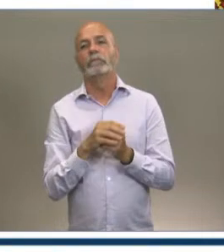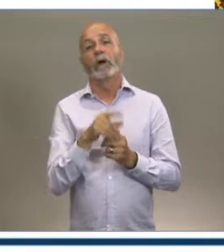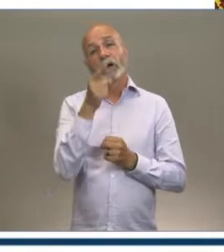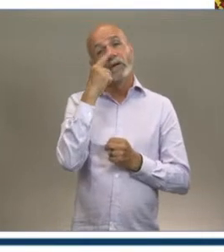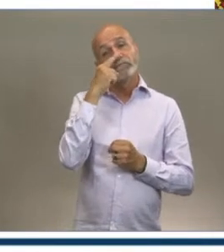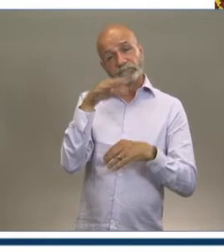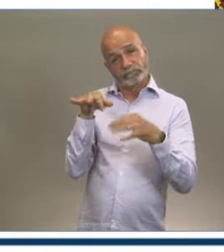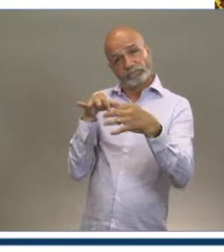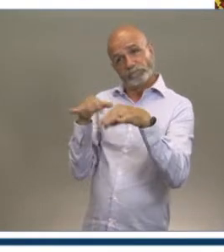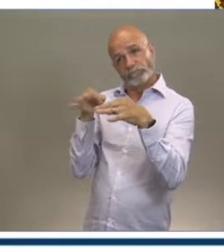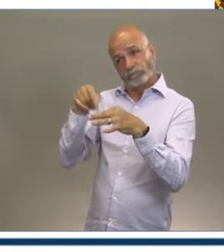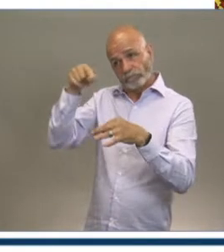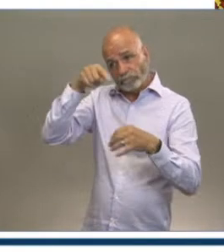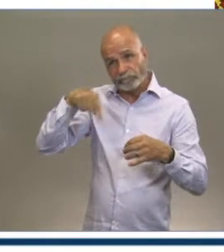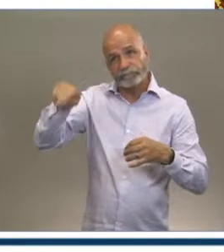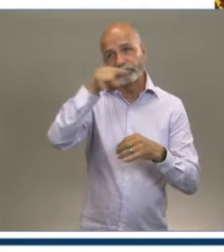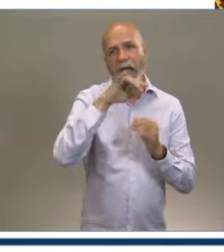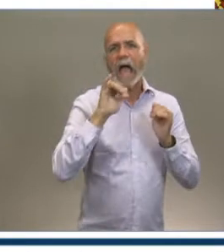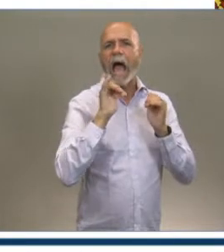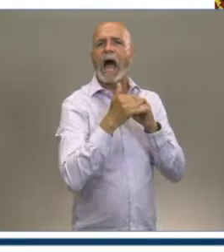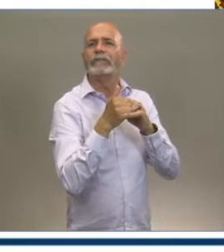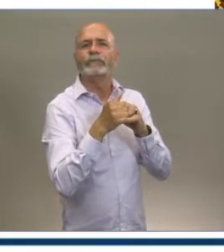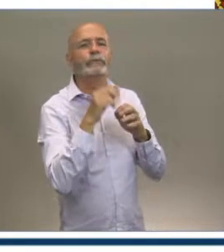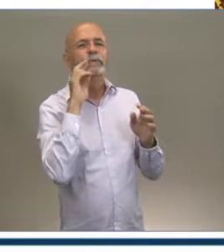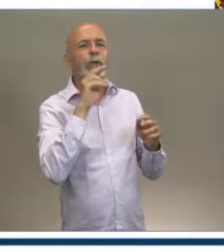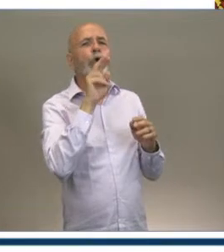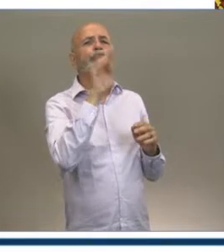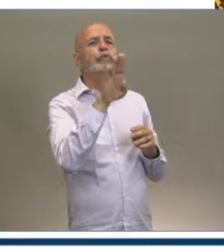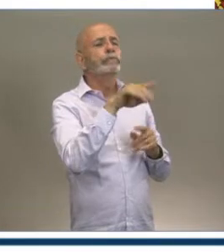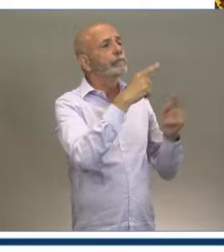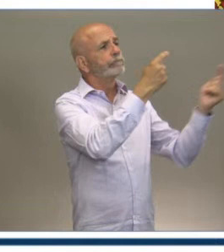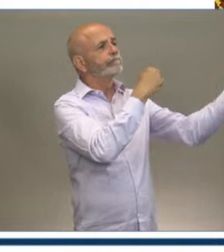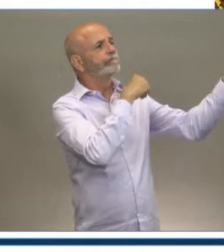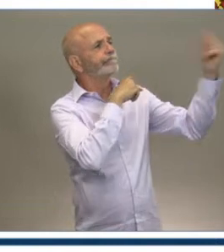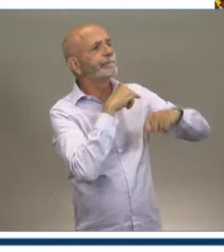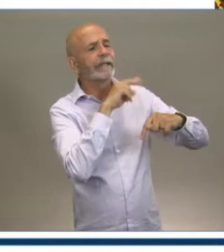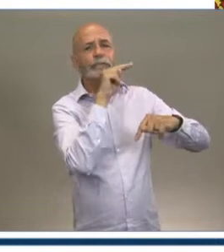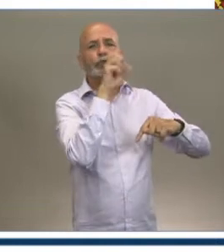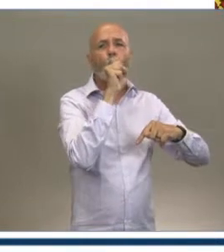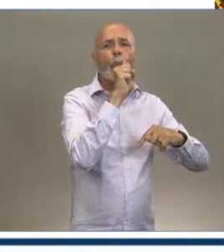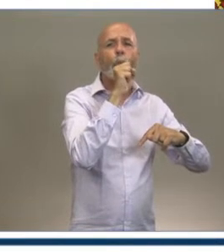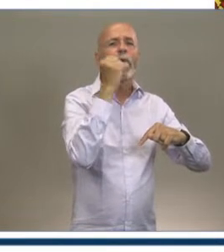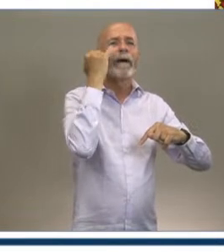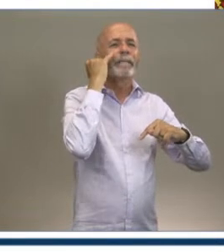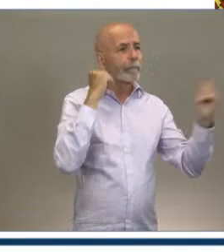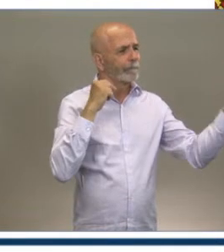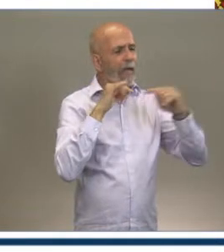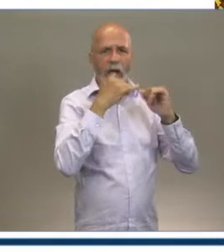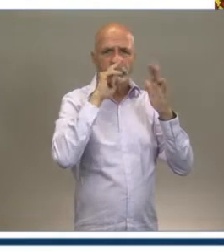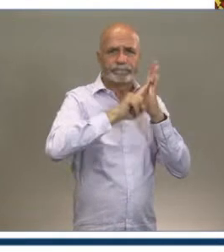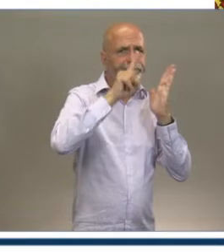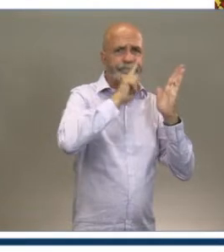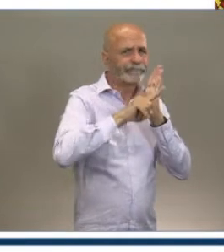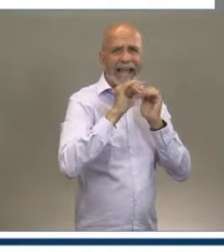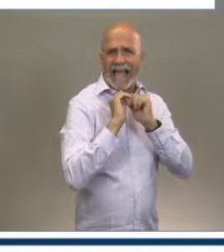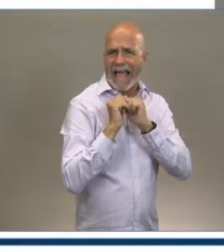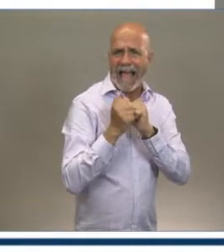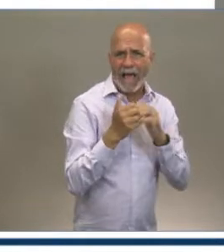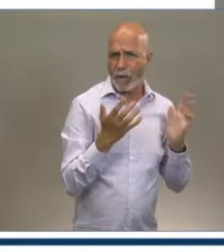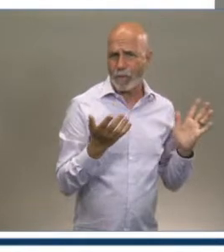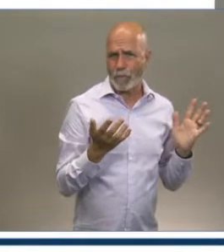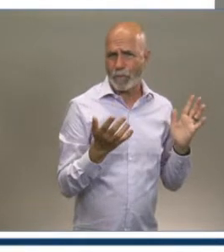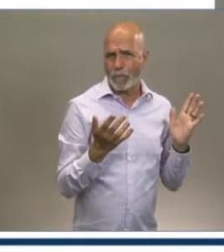monitoring people who arrive in Nova Scotia from New Brunswick? So we have a team of folks both who